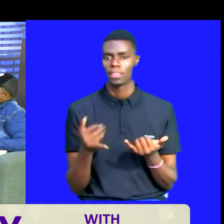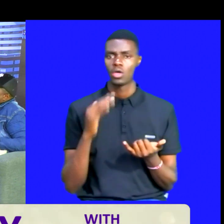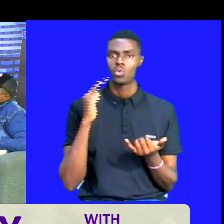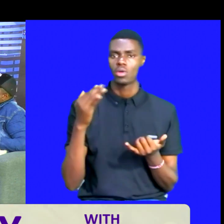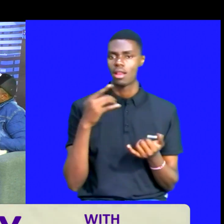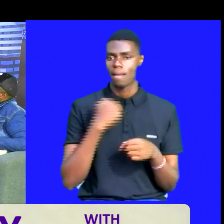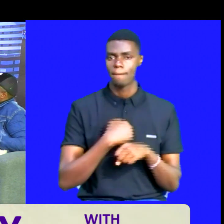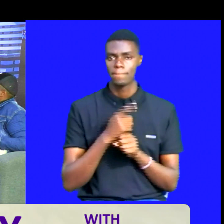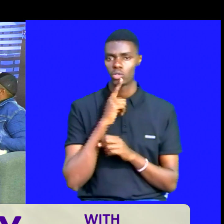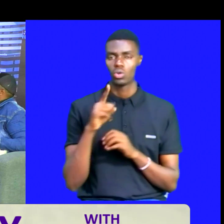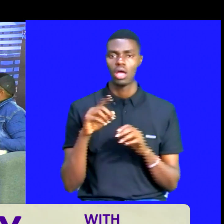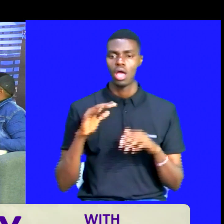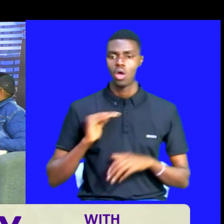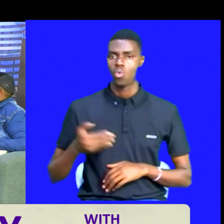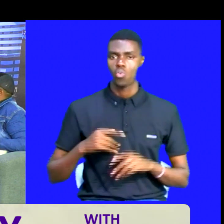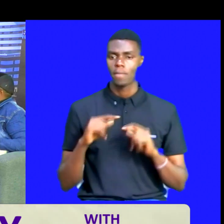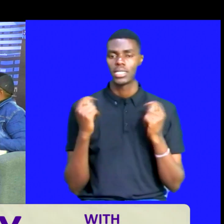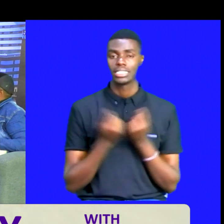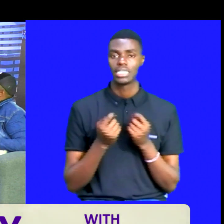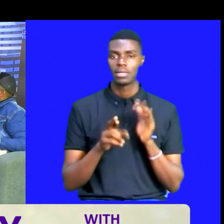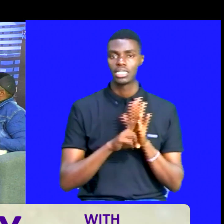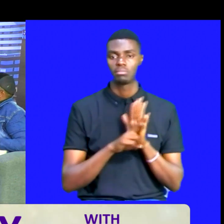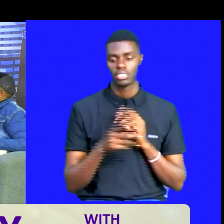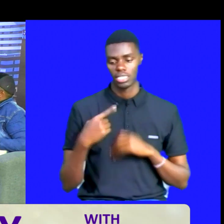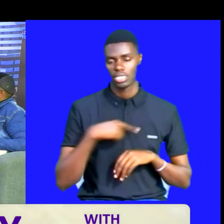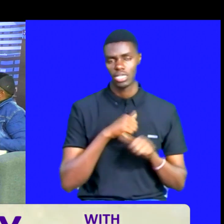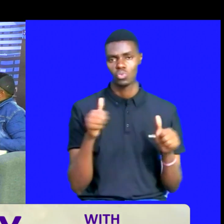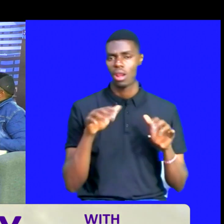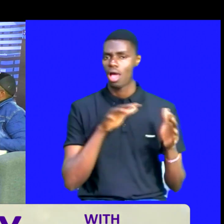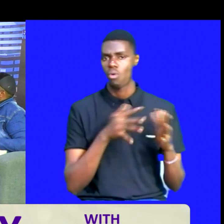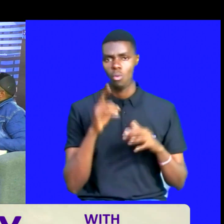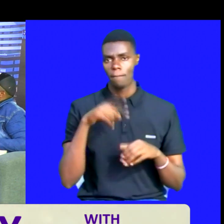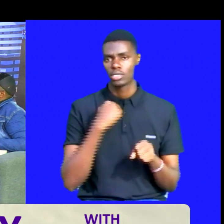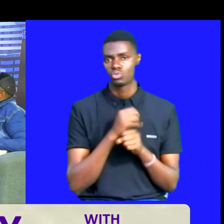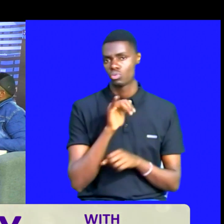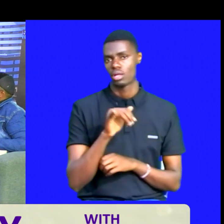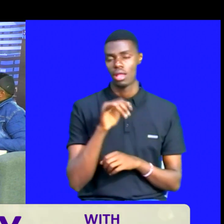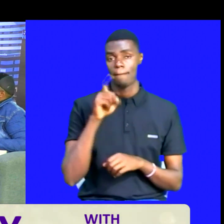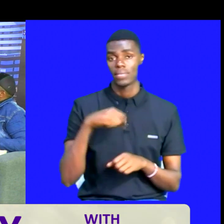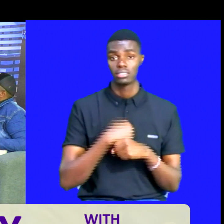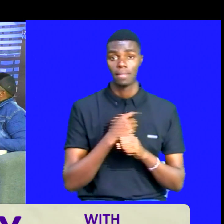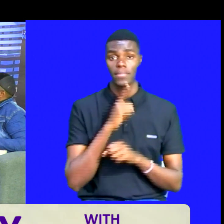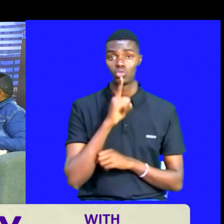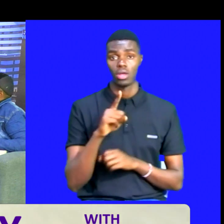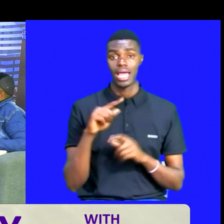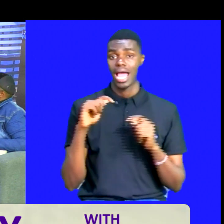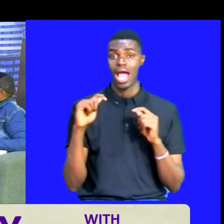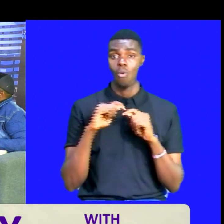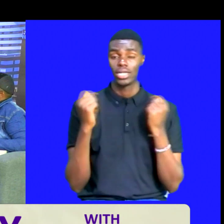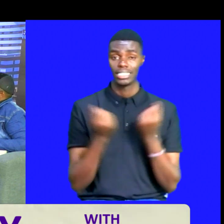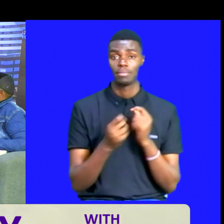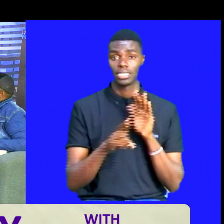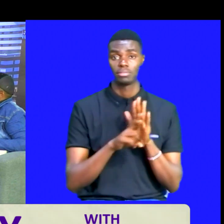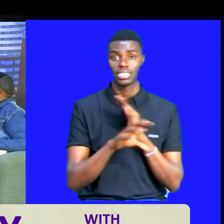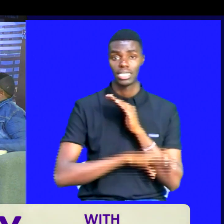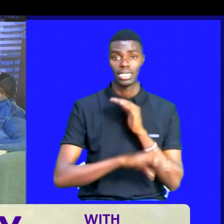that the women team represent us well in the long run? Which we have to do that. We have to make sure that our team also represent the country in the World Cup.